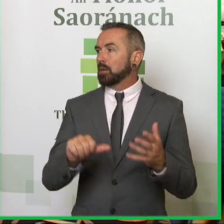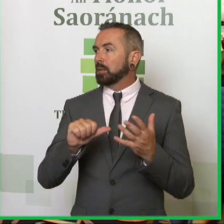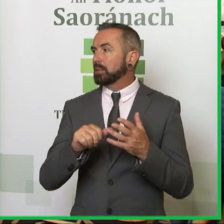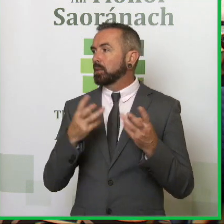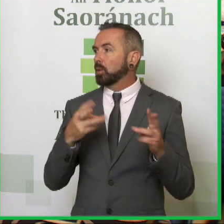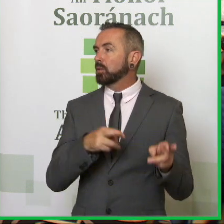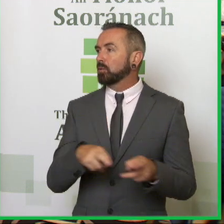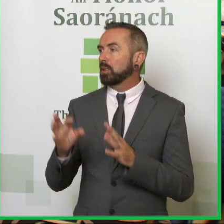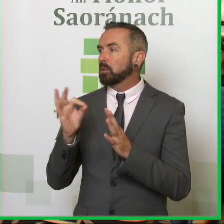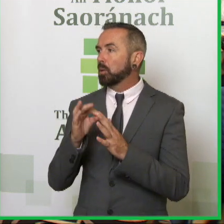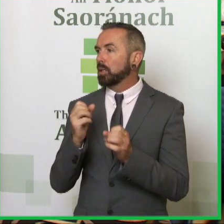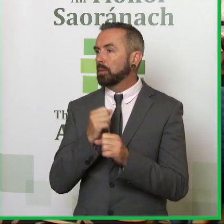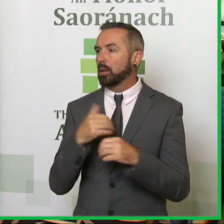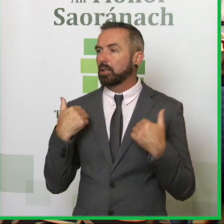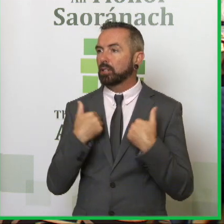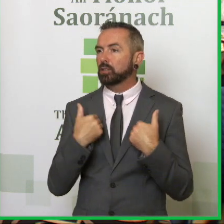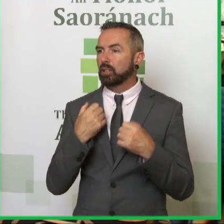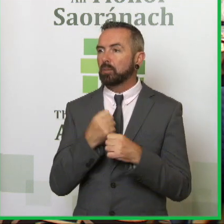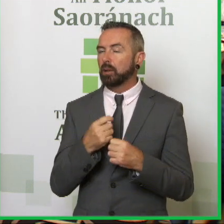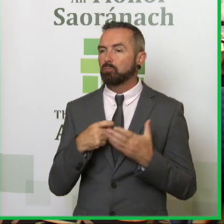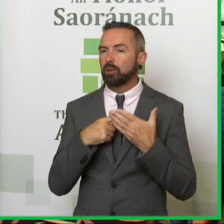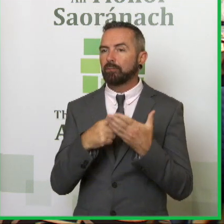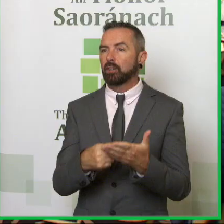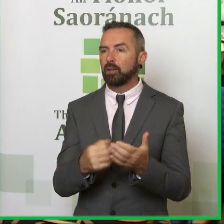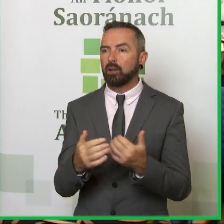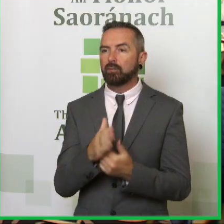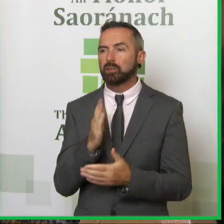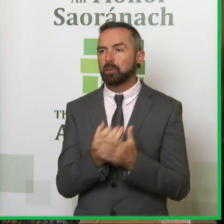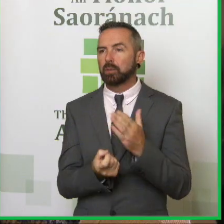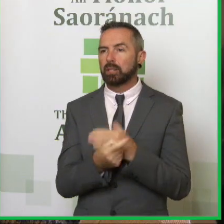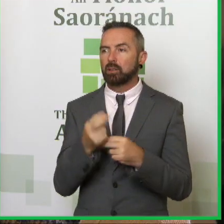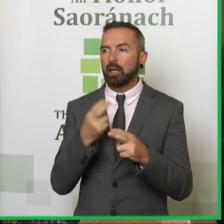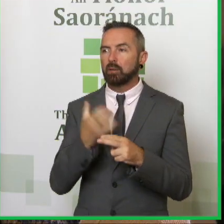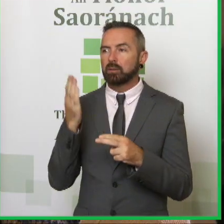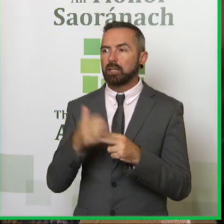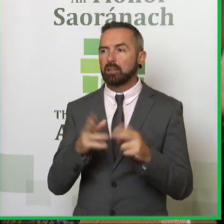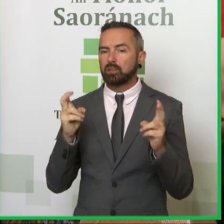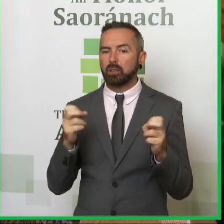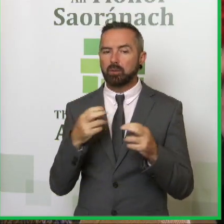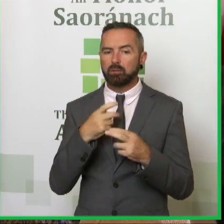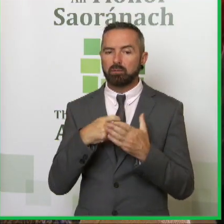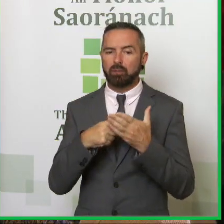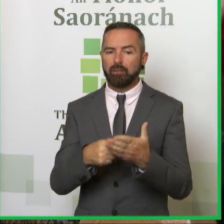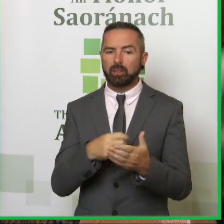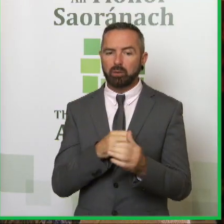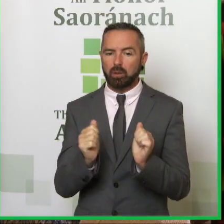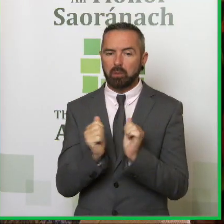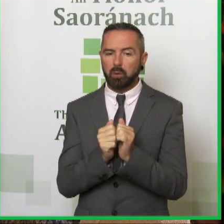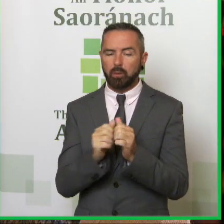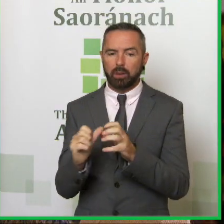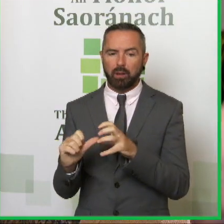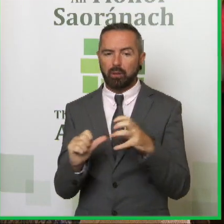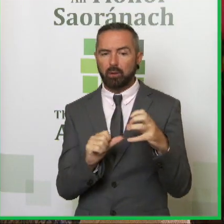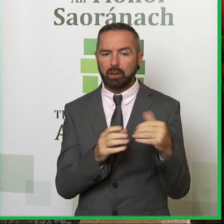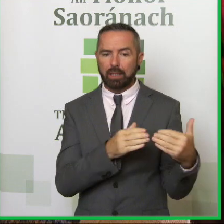a concern that referral of certain issues outside of the terms of reference to appropriate authorities wouldn't lead to